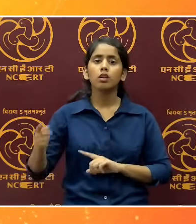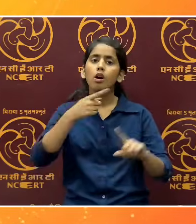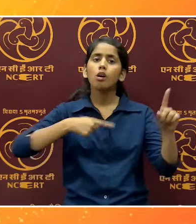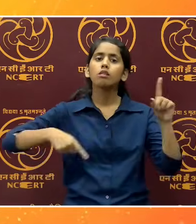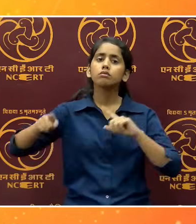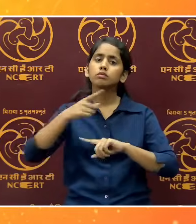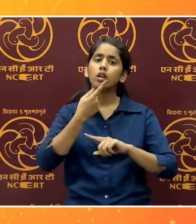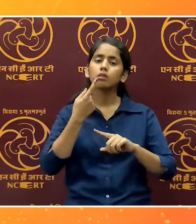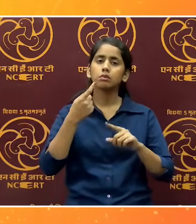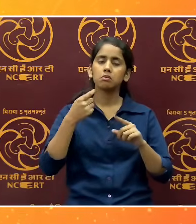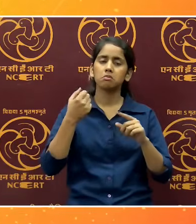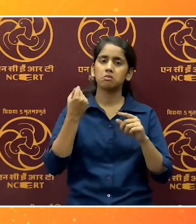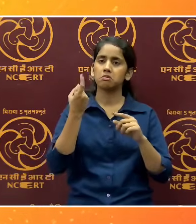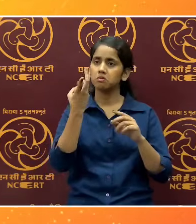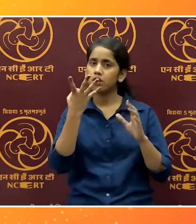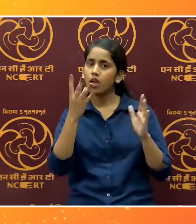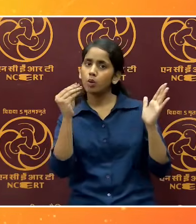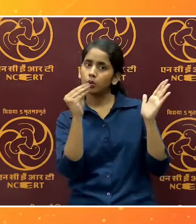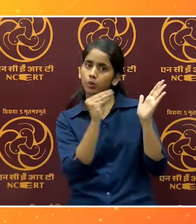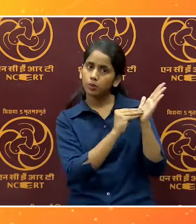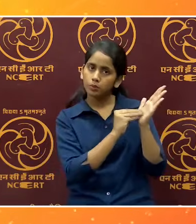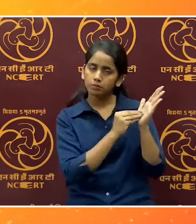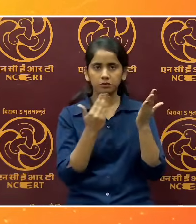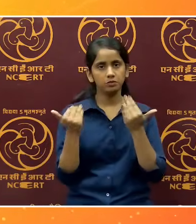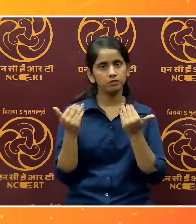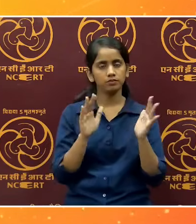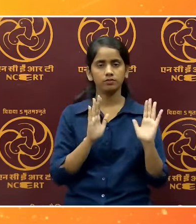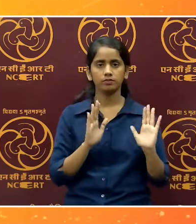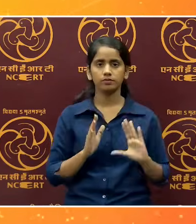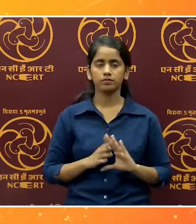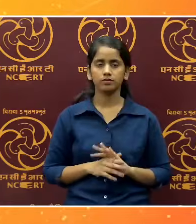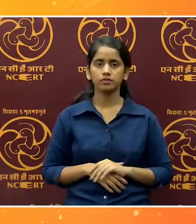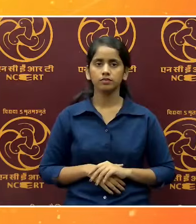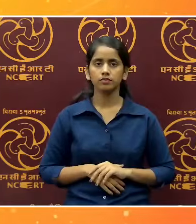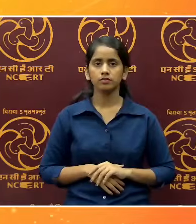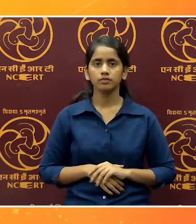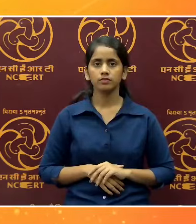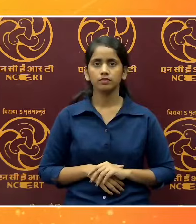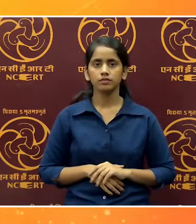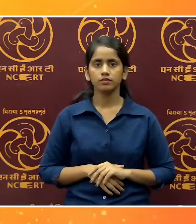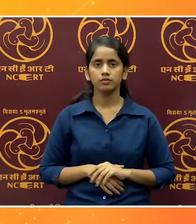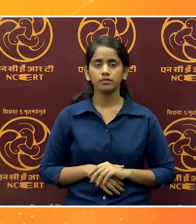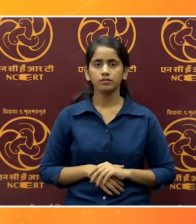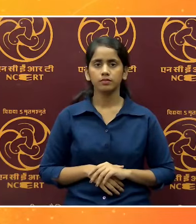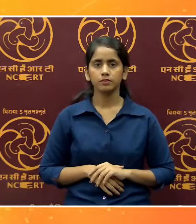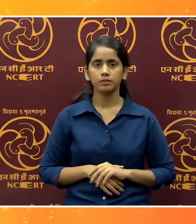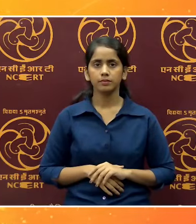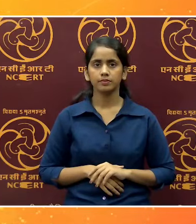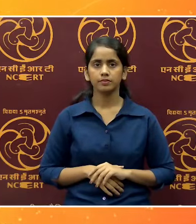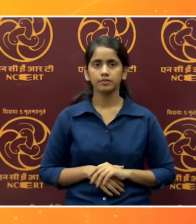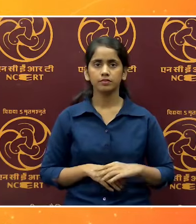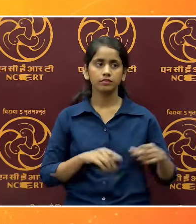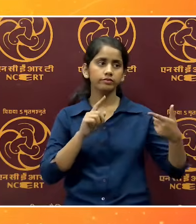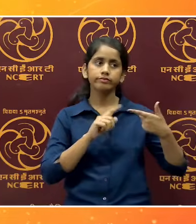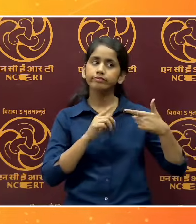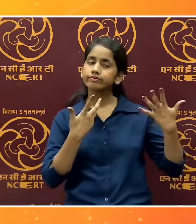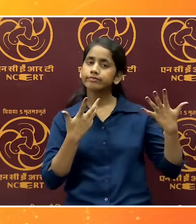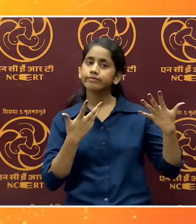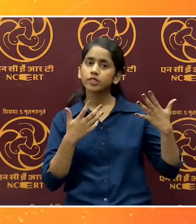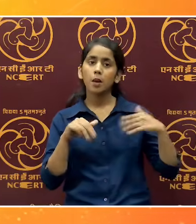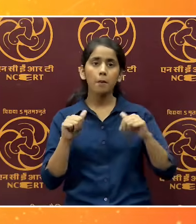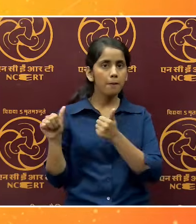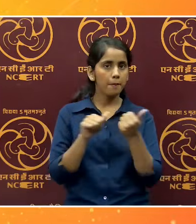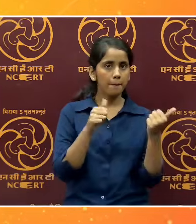their messages, and meanwhile you can represent the students. Sure. Sadhvi ma'am. Okay, so answer the following question. It's a quick